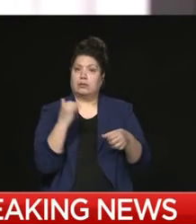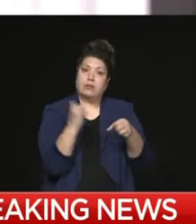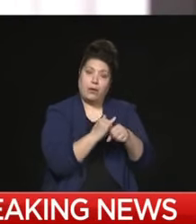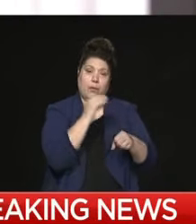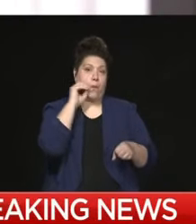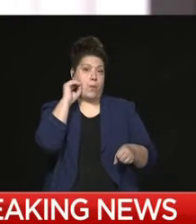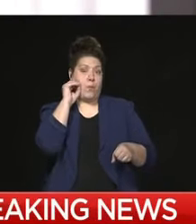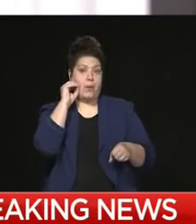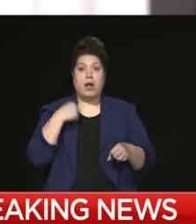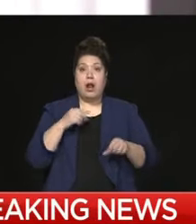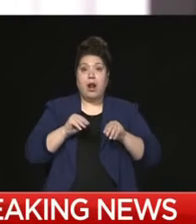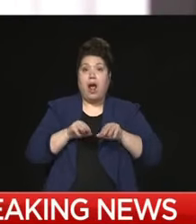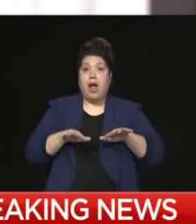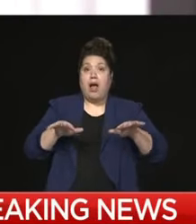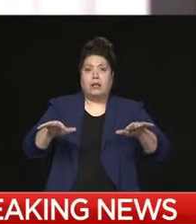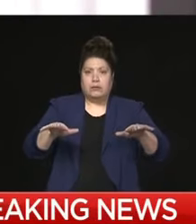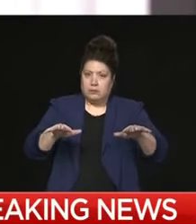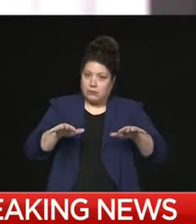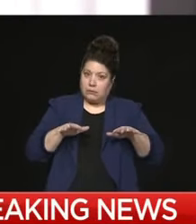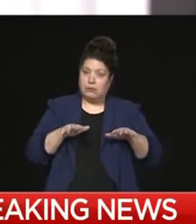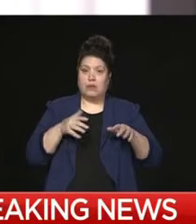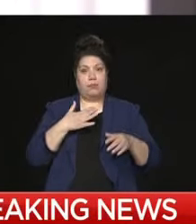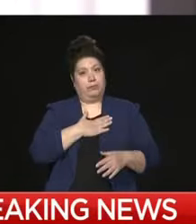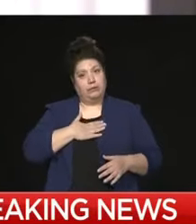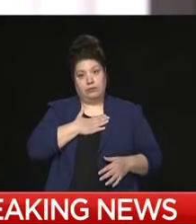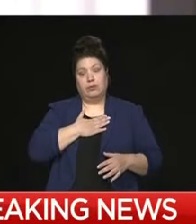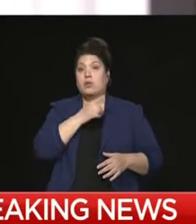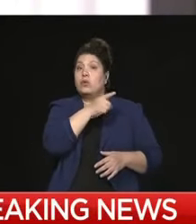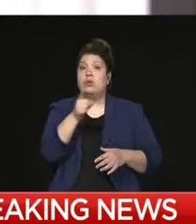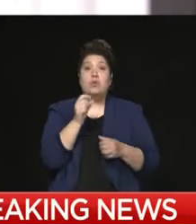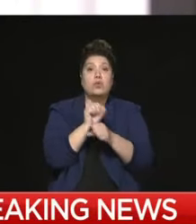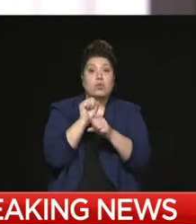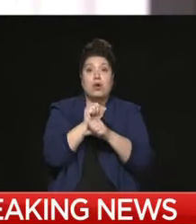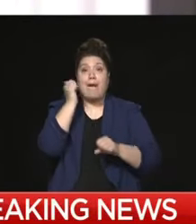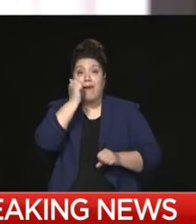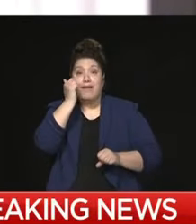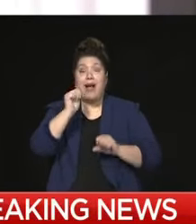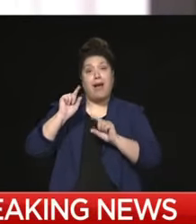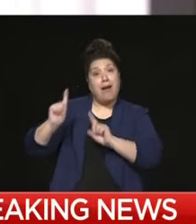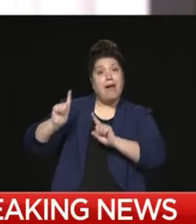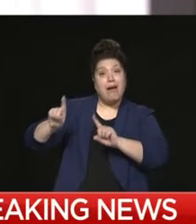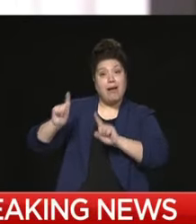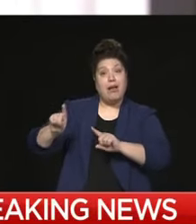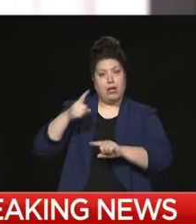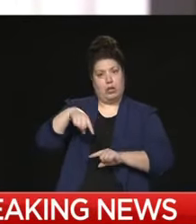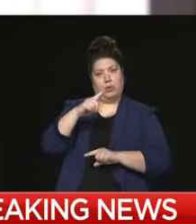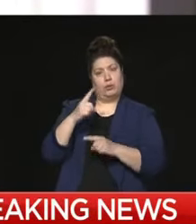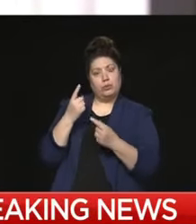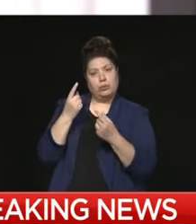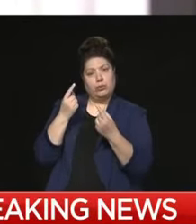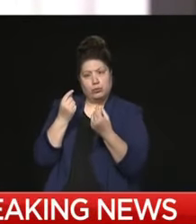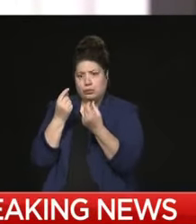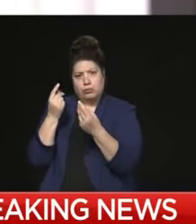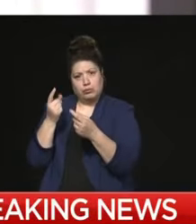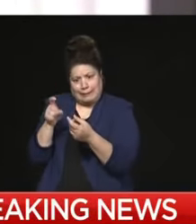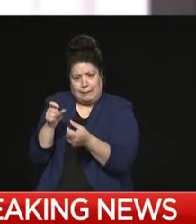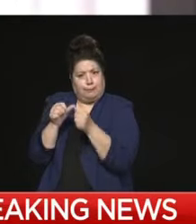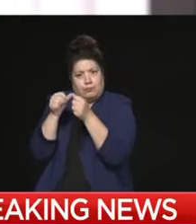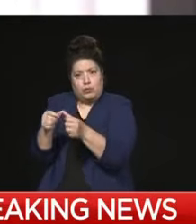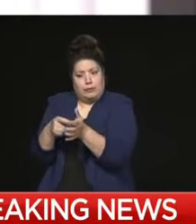to slow the spread of this virus, to ensure that those who go to work every day to keep the rest of us safe and to fight this